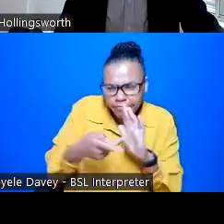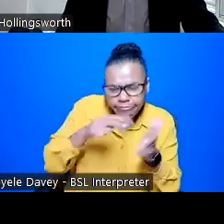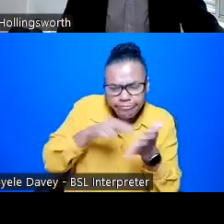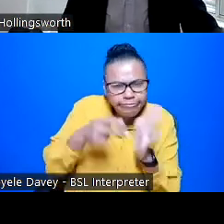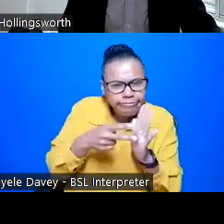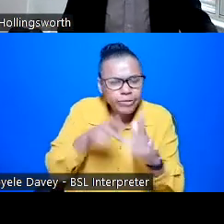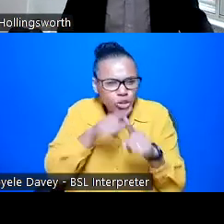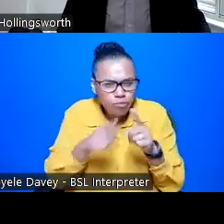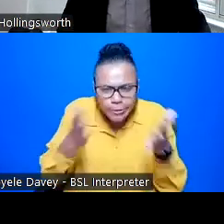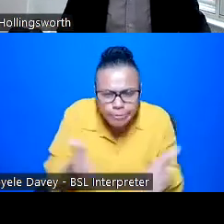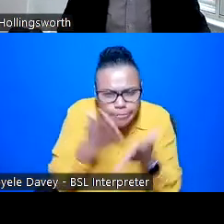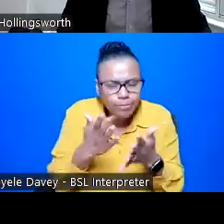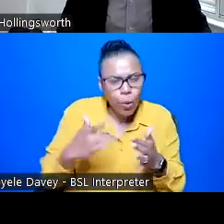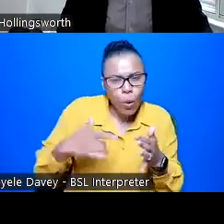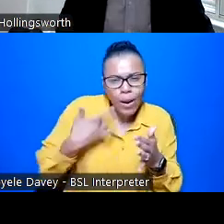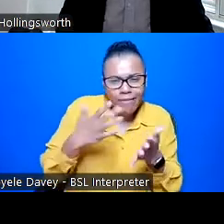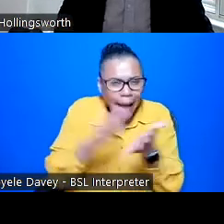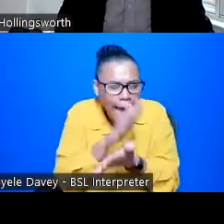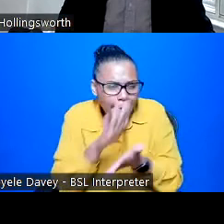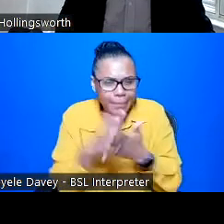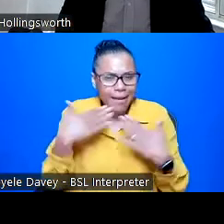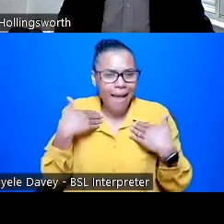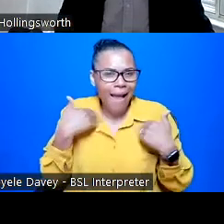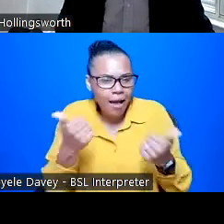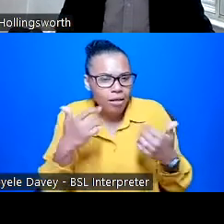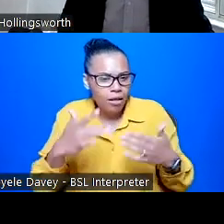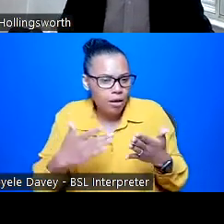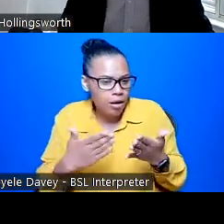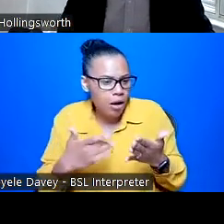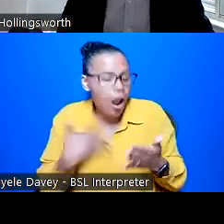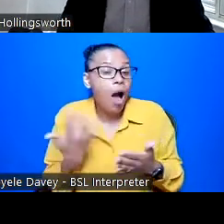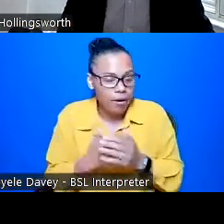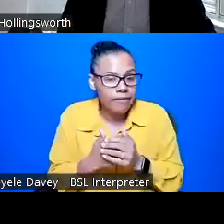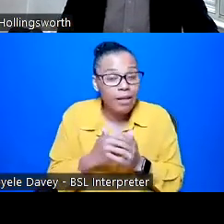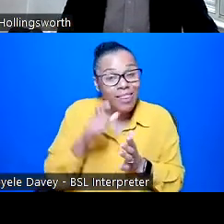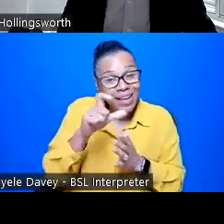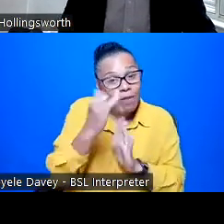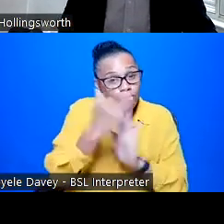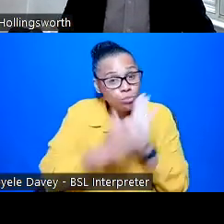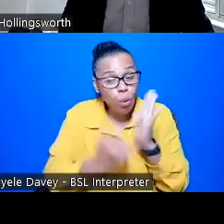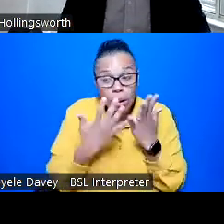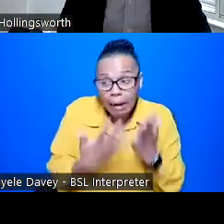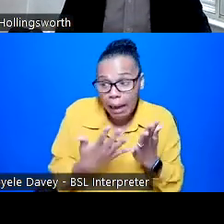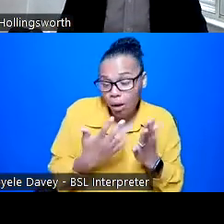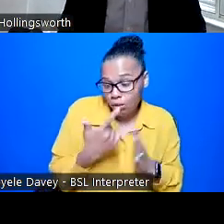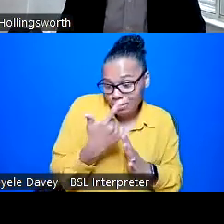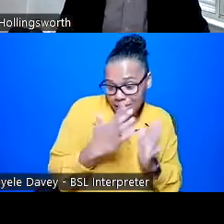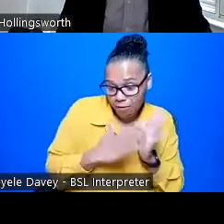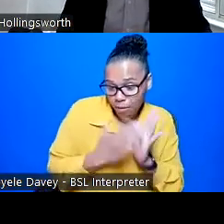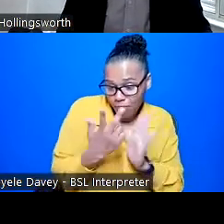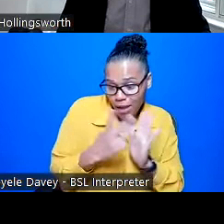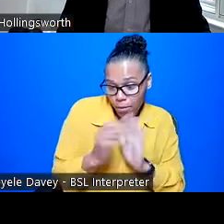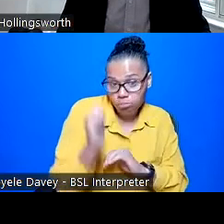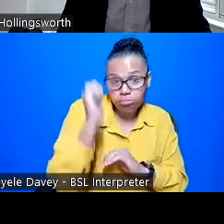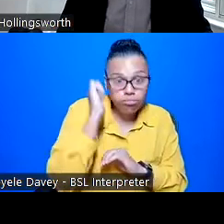happier and healthier lives. And indeed, you know, the Travis report is now 7-8 months old, and we published an update just